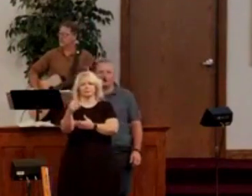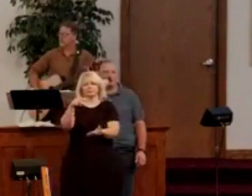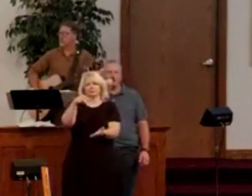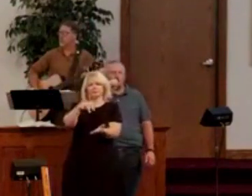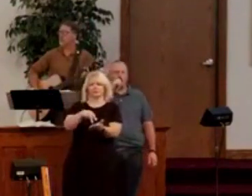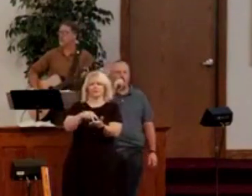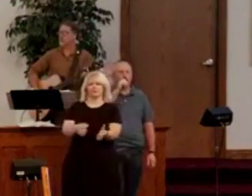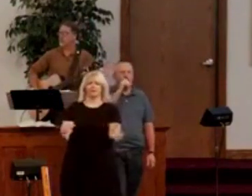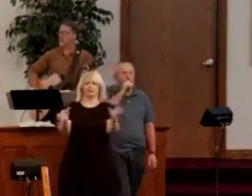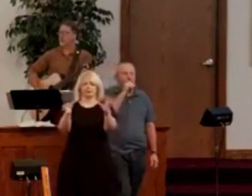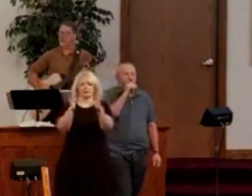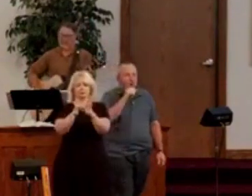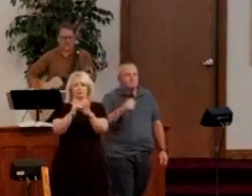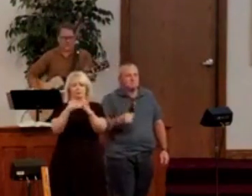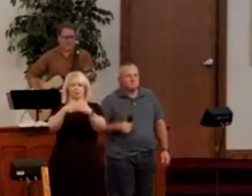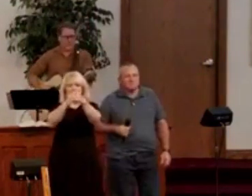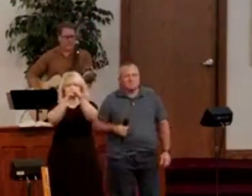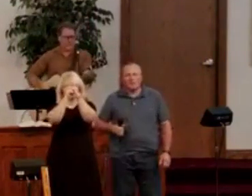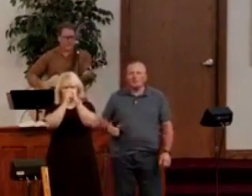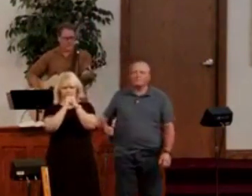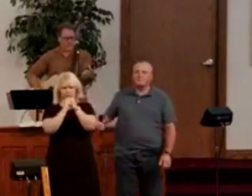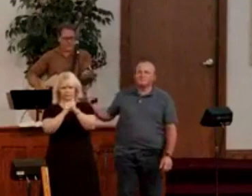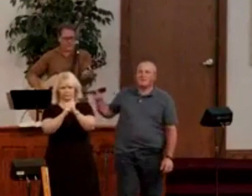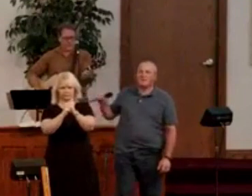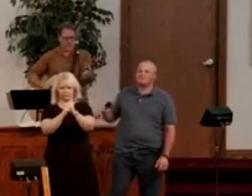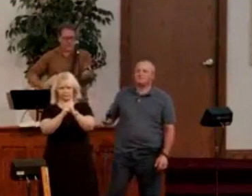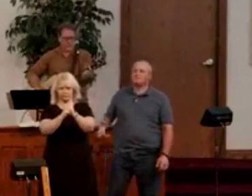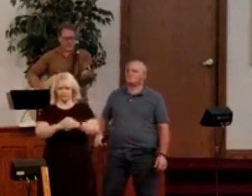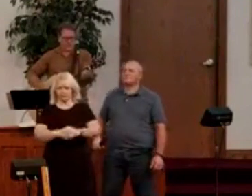Stand and join us in worship.